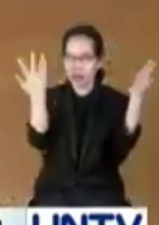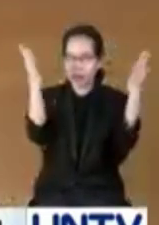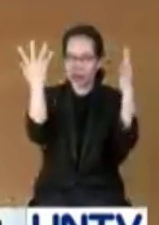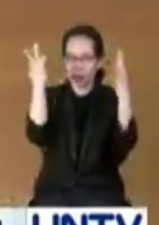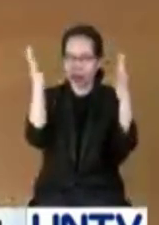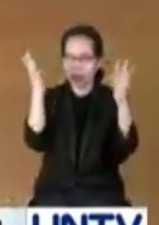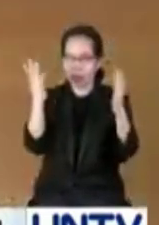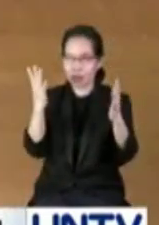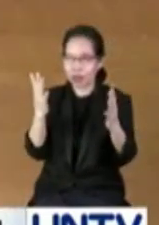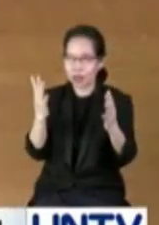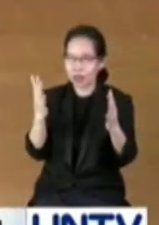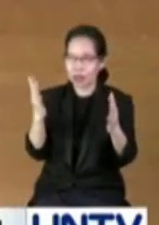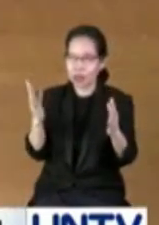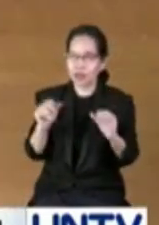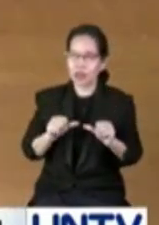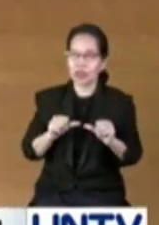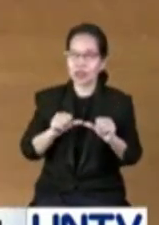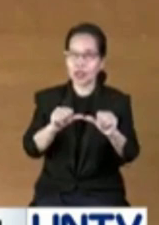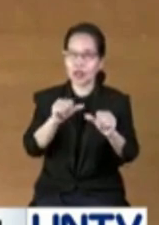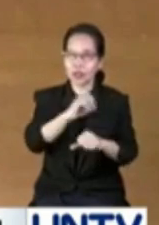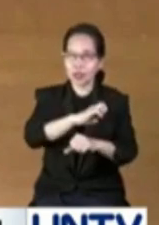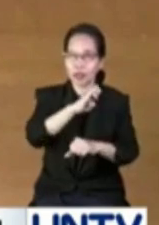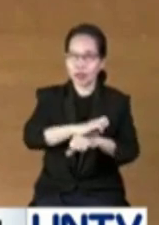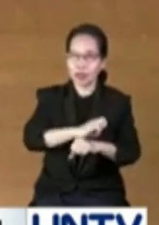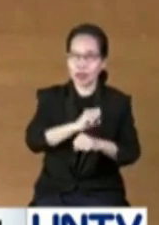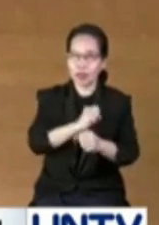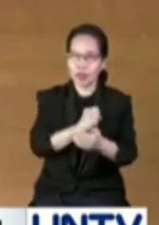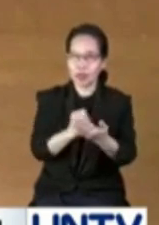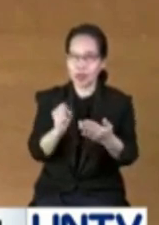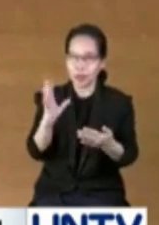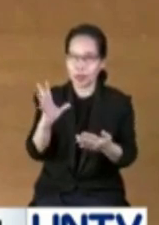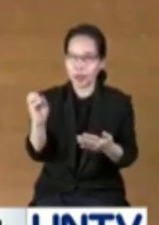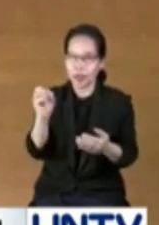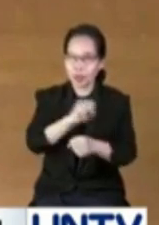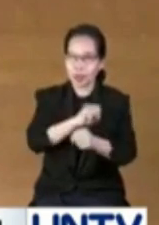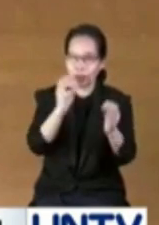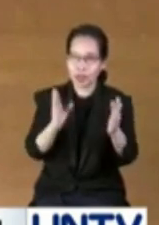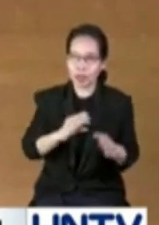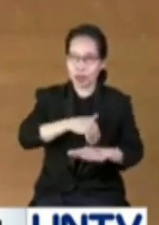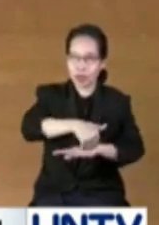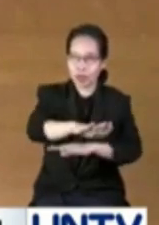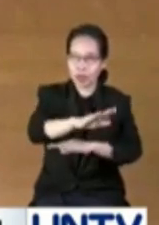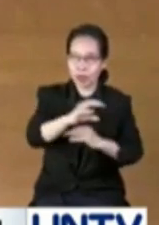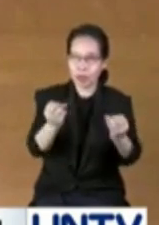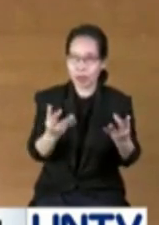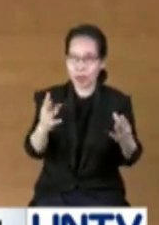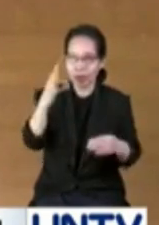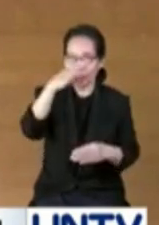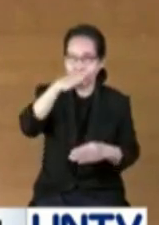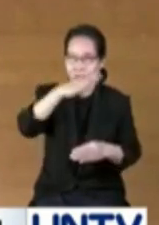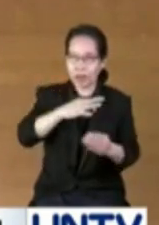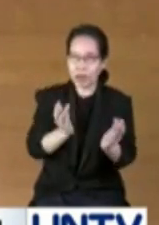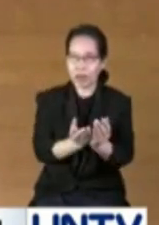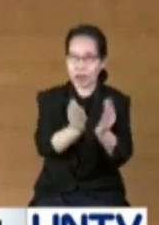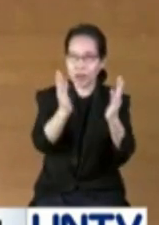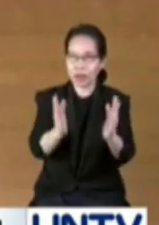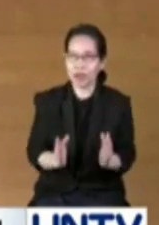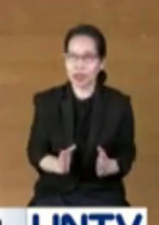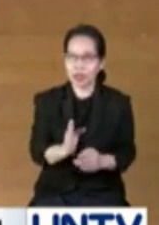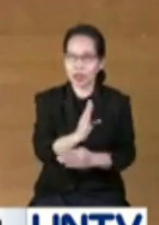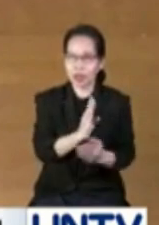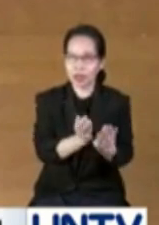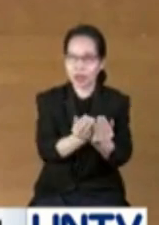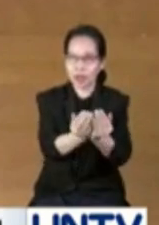The continued employment of some 50,000 workers and the deployment of many more Filipino seafarers aboard EU vessels has also